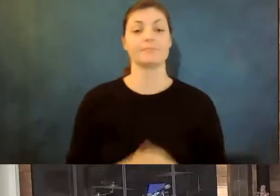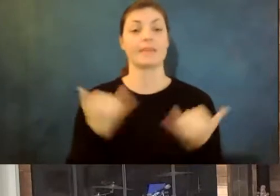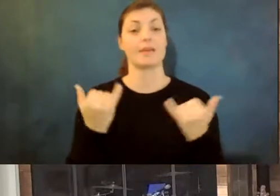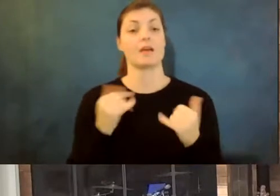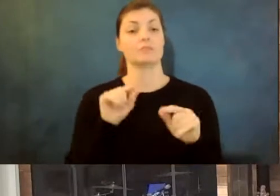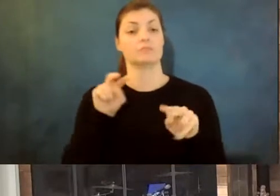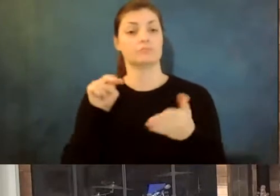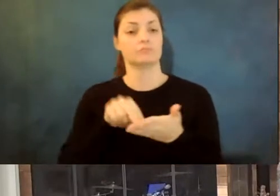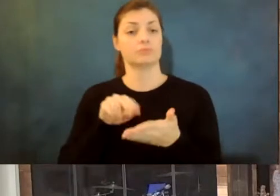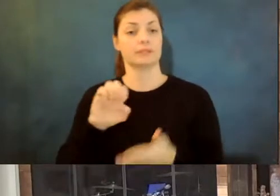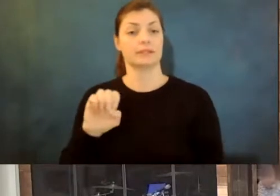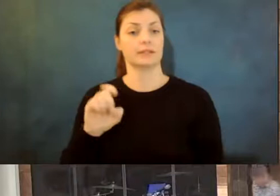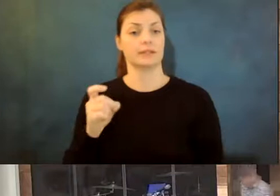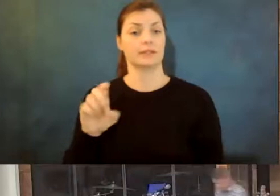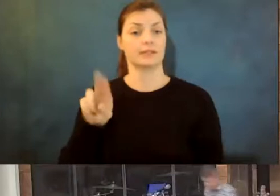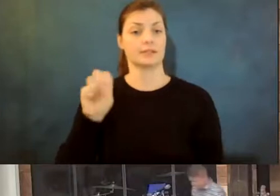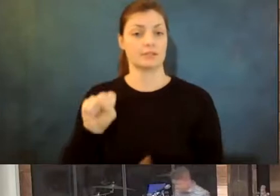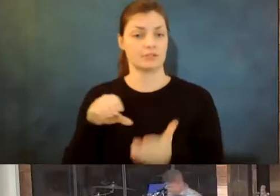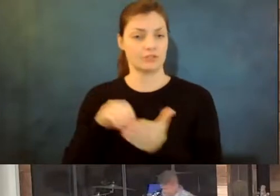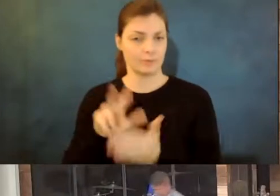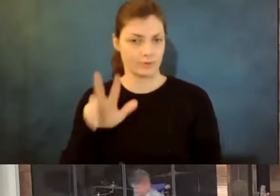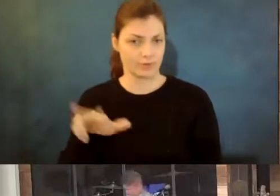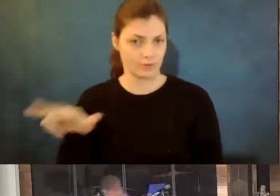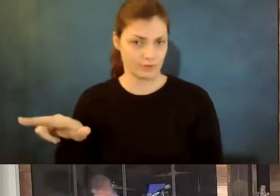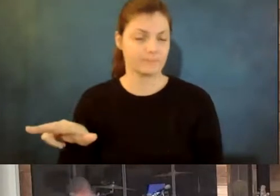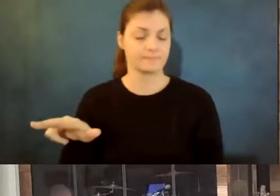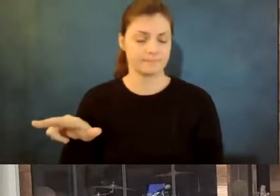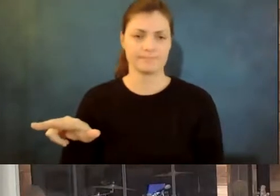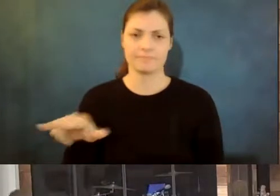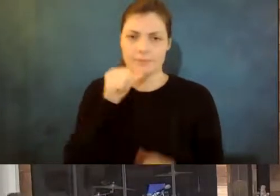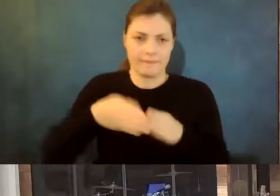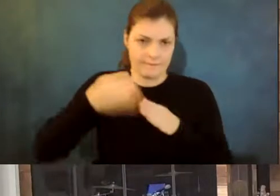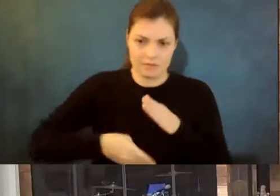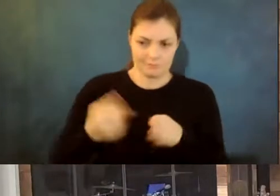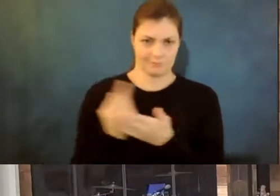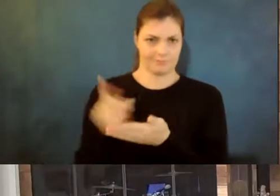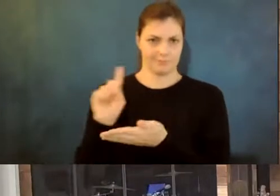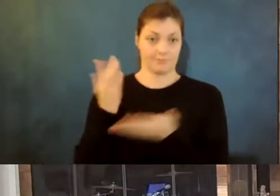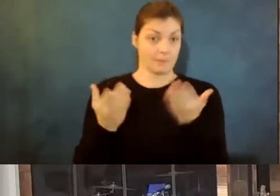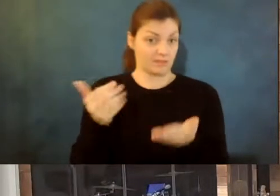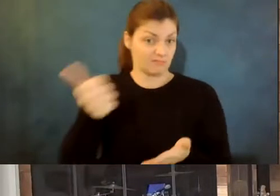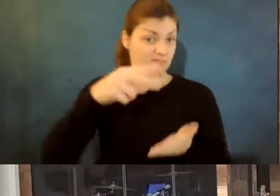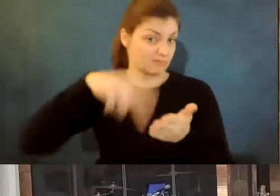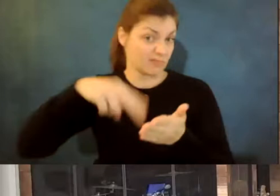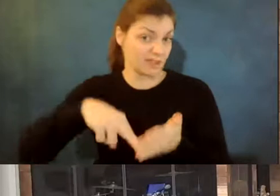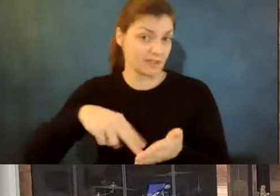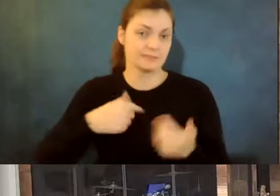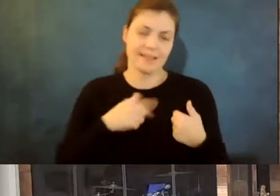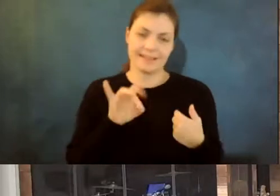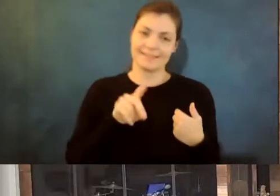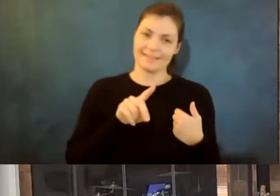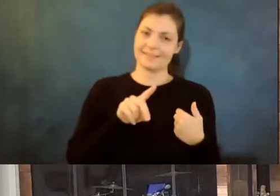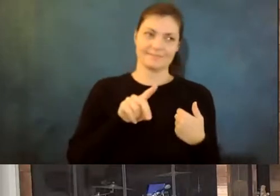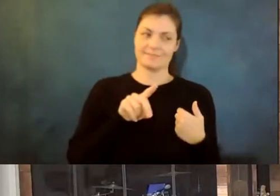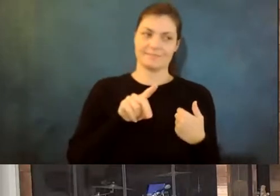Exodus chapter 33. Exodus chapter 33. We didn't finish it. You may have during the week. I did, but I didn't finish